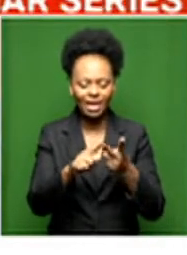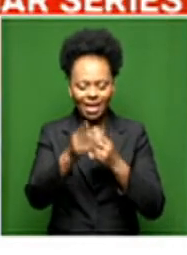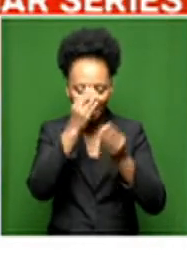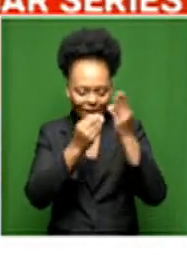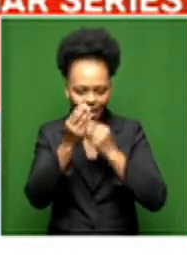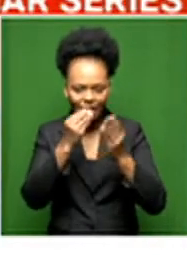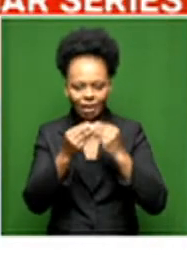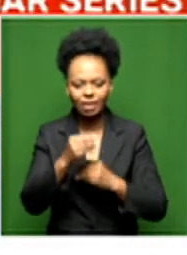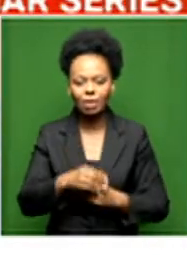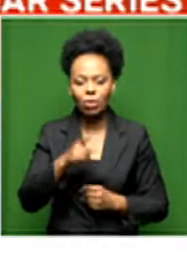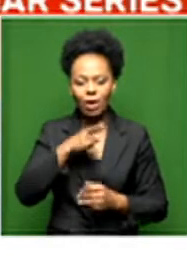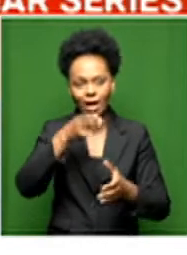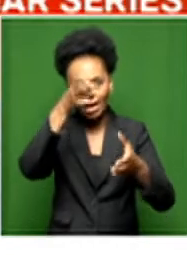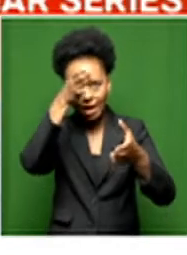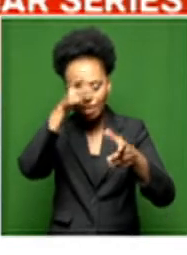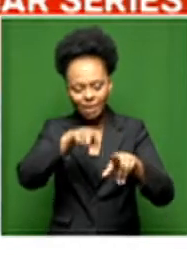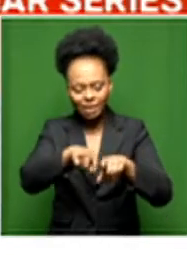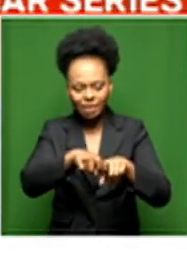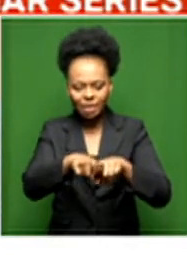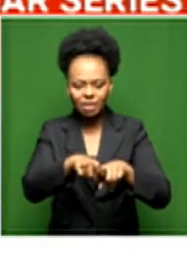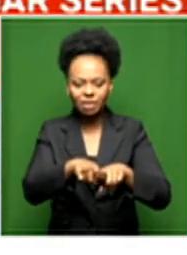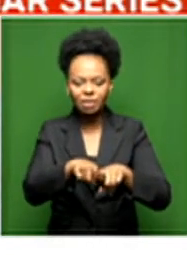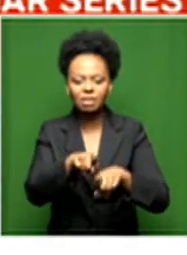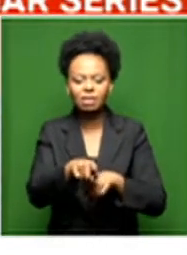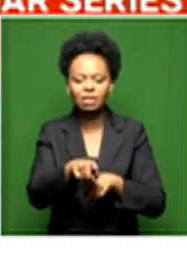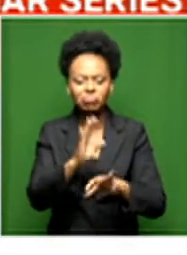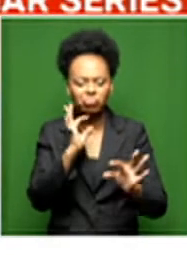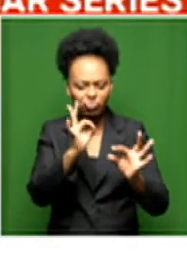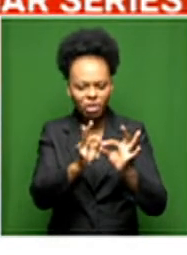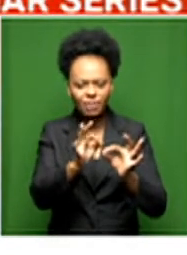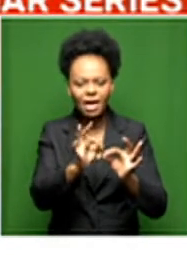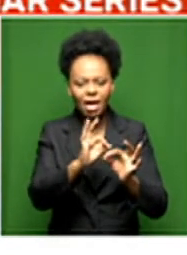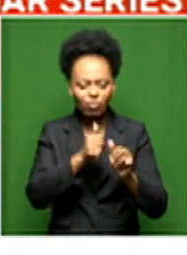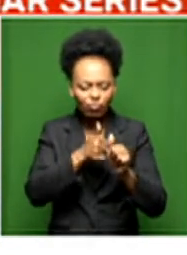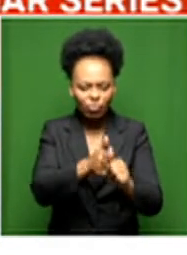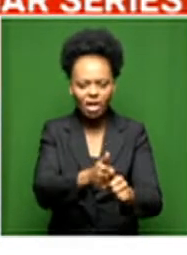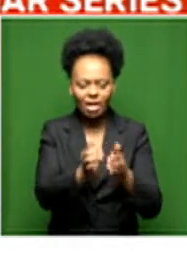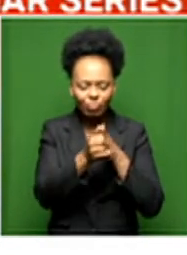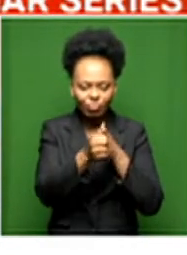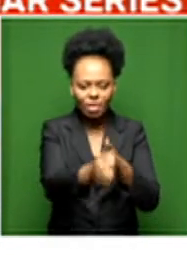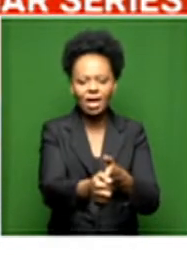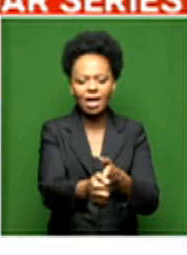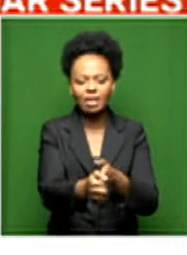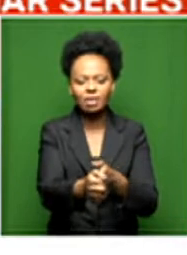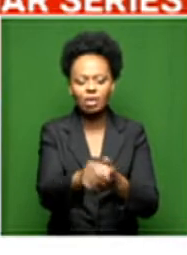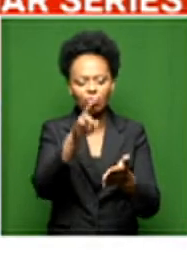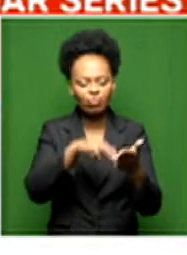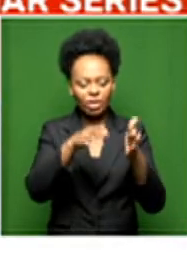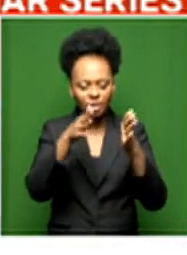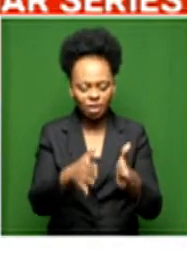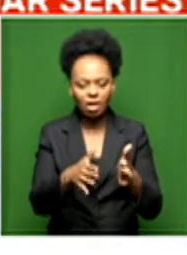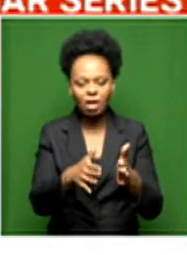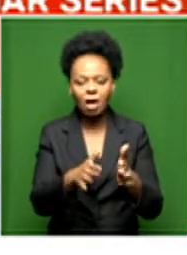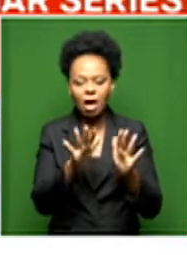academic test is instructive in a way. It's designed to instruct readers on a particular subject, and it